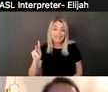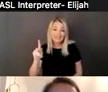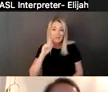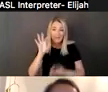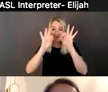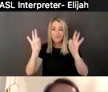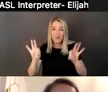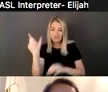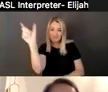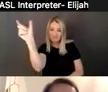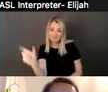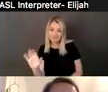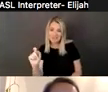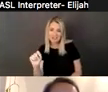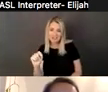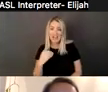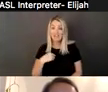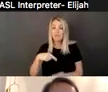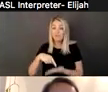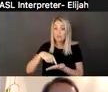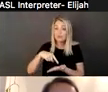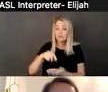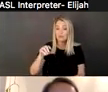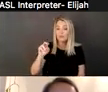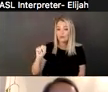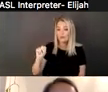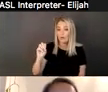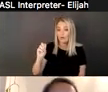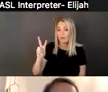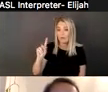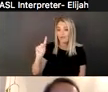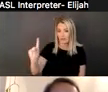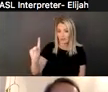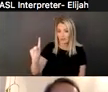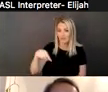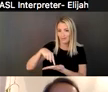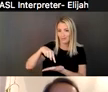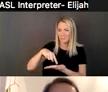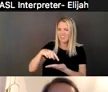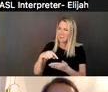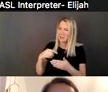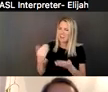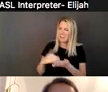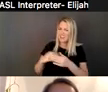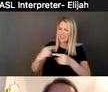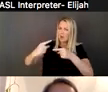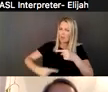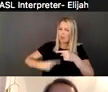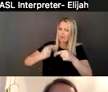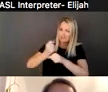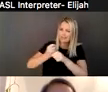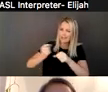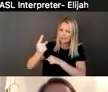chat, and we have a deadline of November 1st right now, and there will be another round next year also.